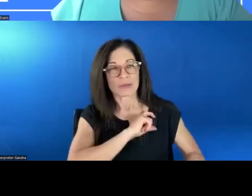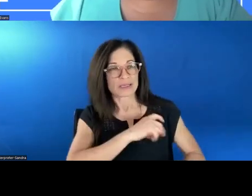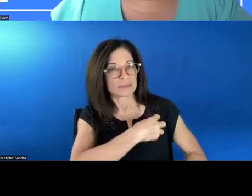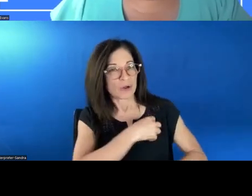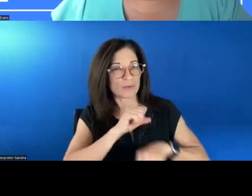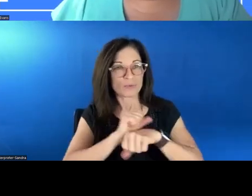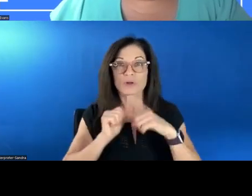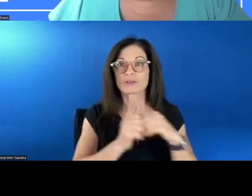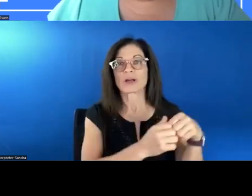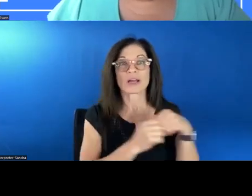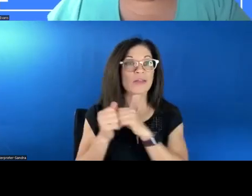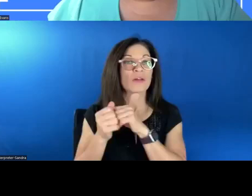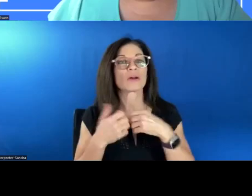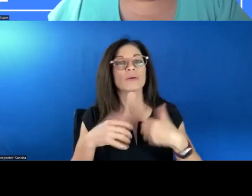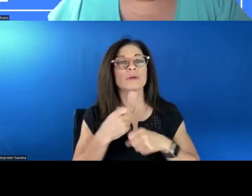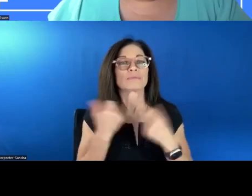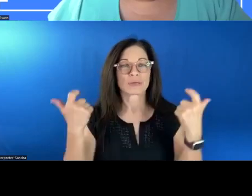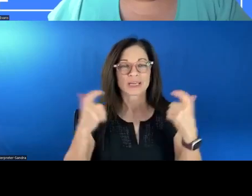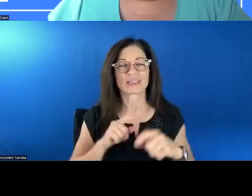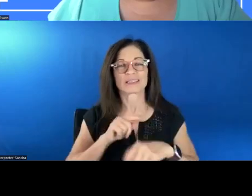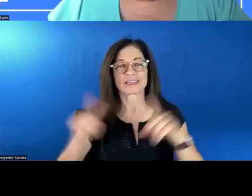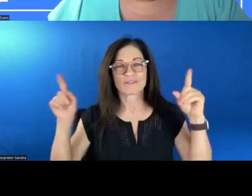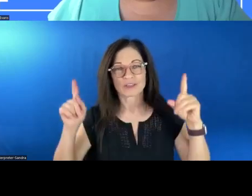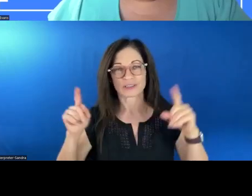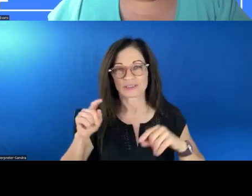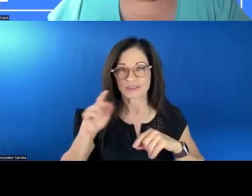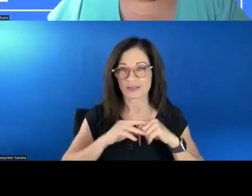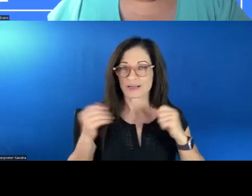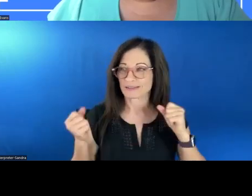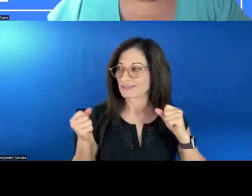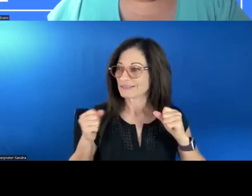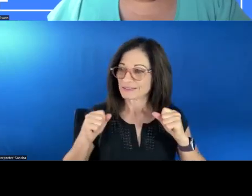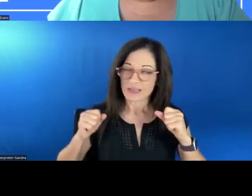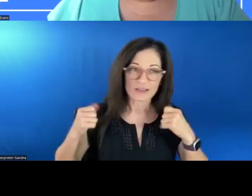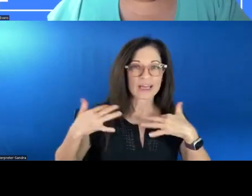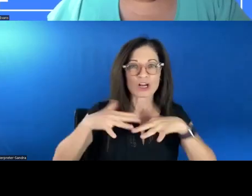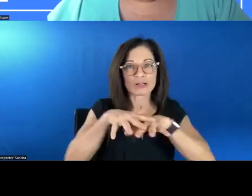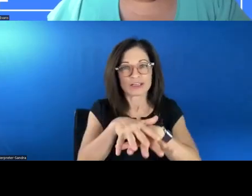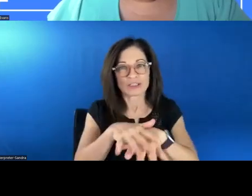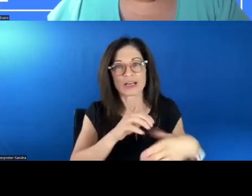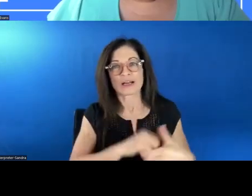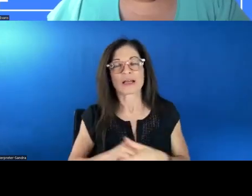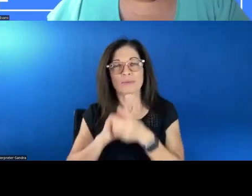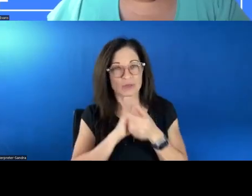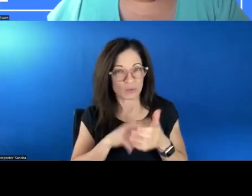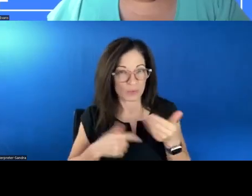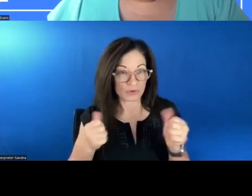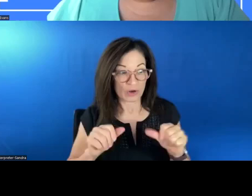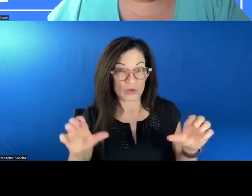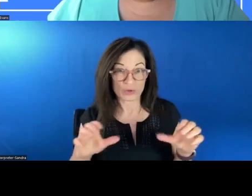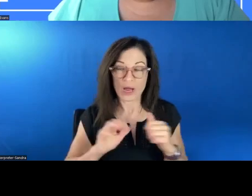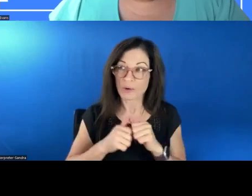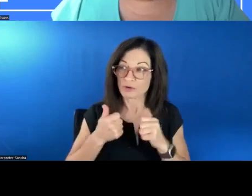together has just made such an impact on the integration and collaboration of what we try to do and how we